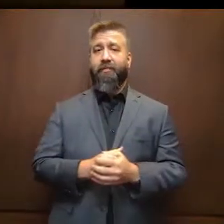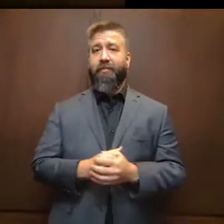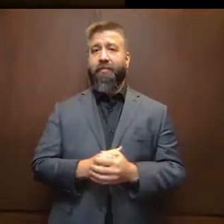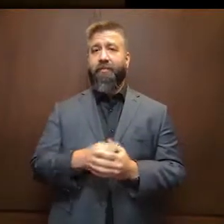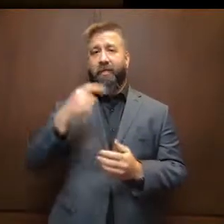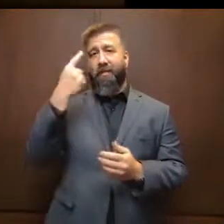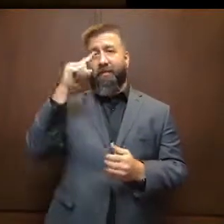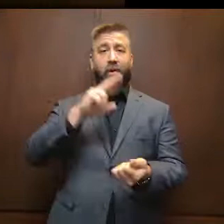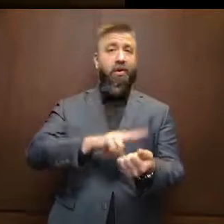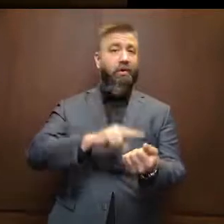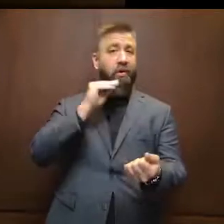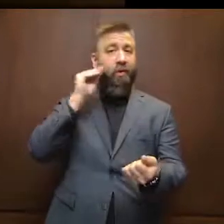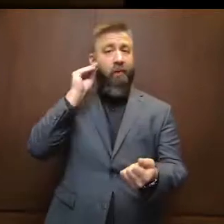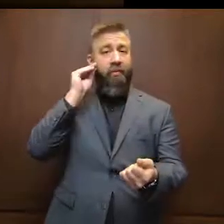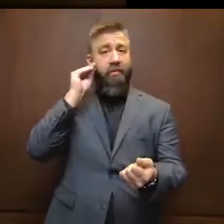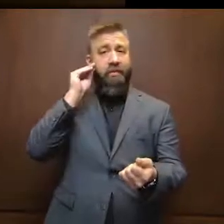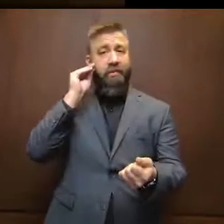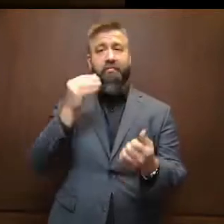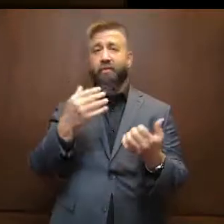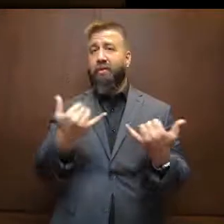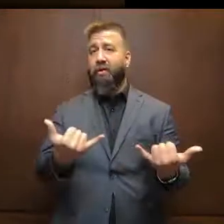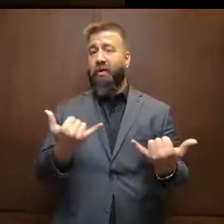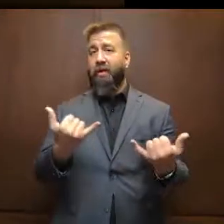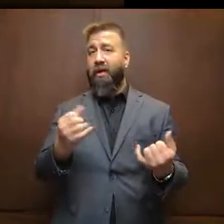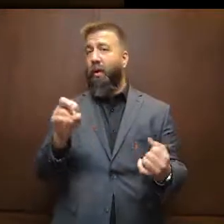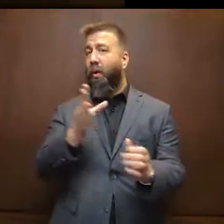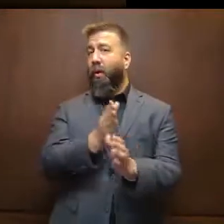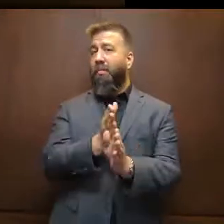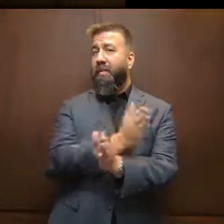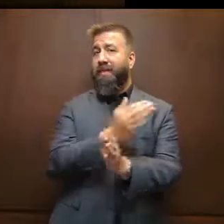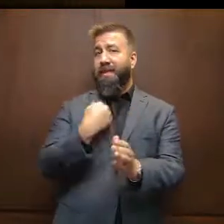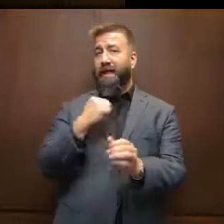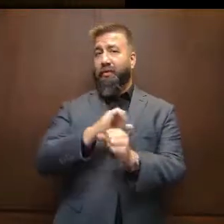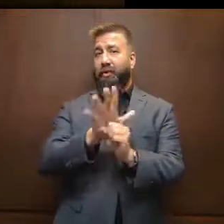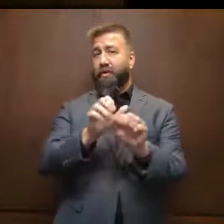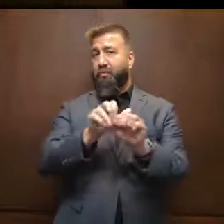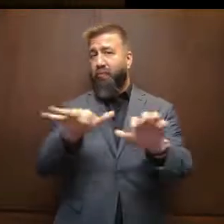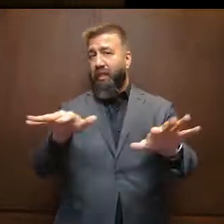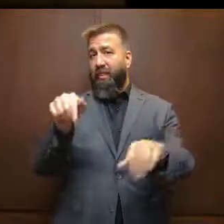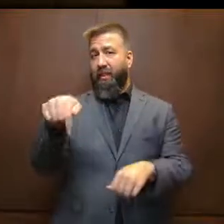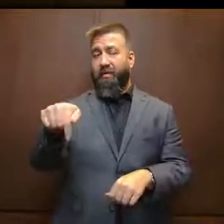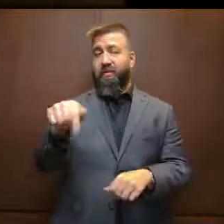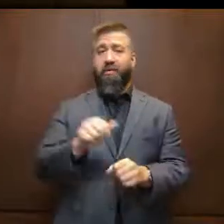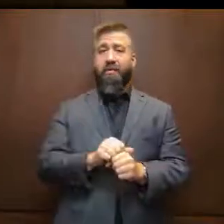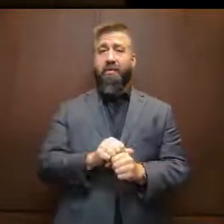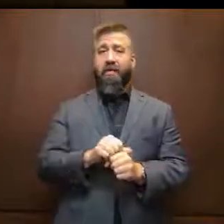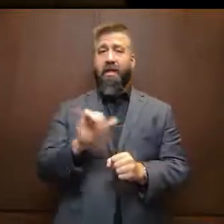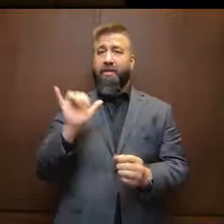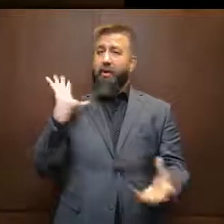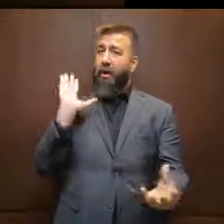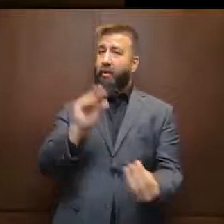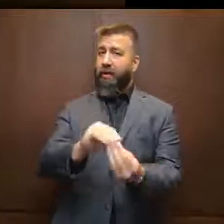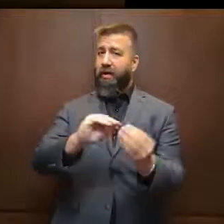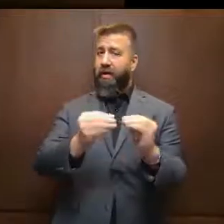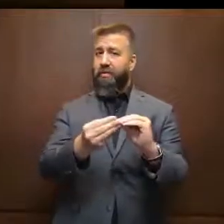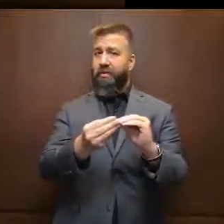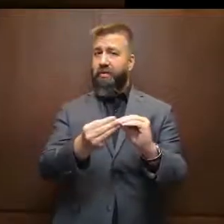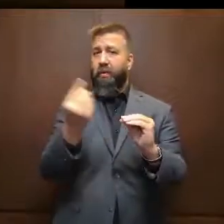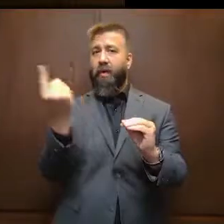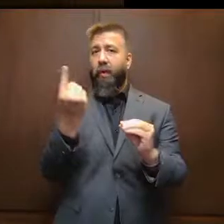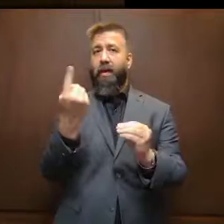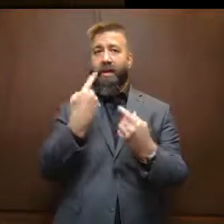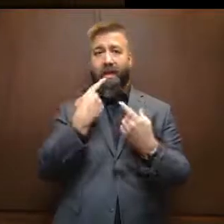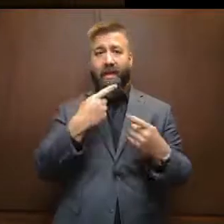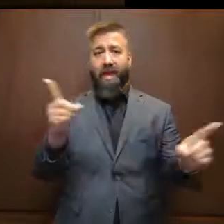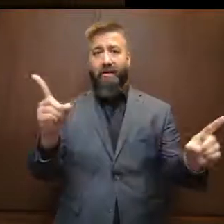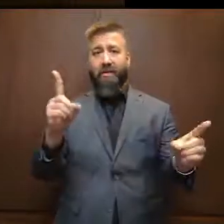living facilities that are currently or previously been in outbreak status, these are cumulative numbers, and we will only announce any